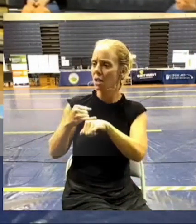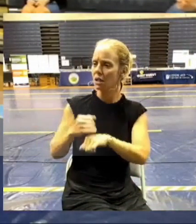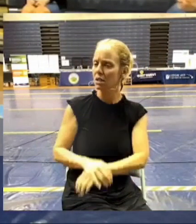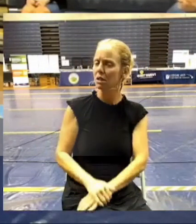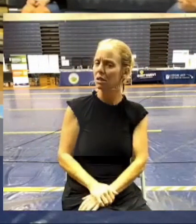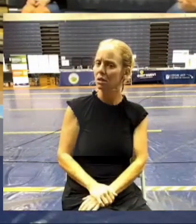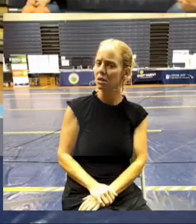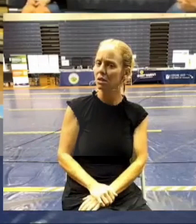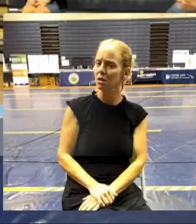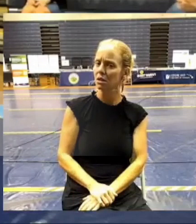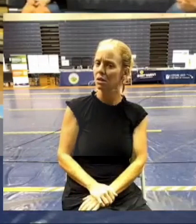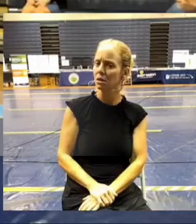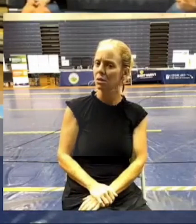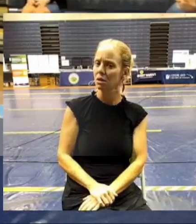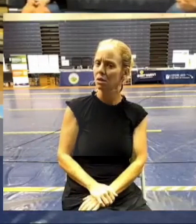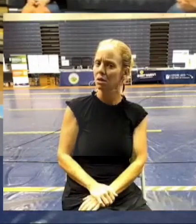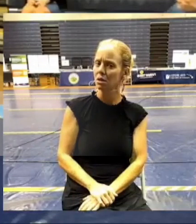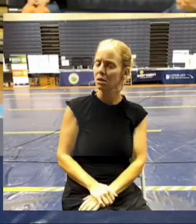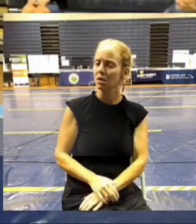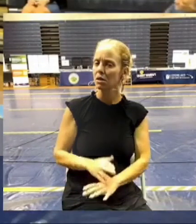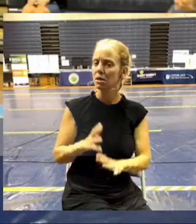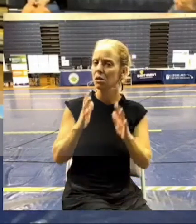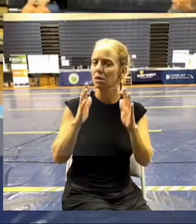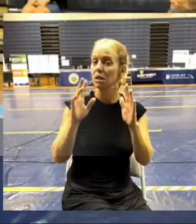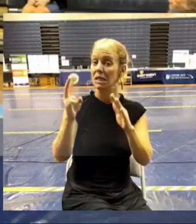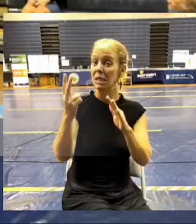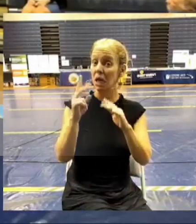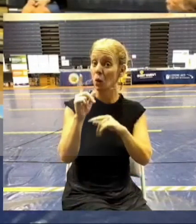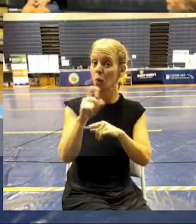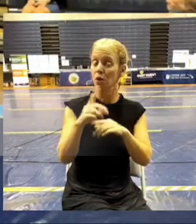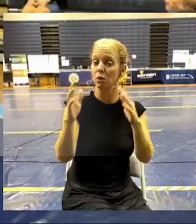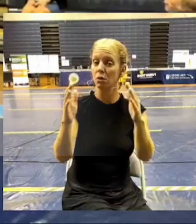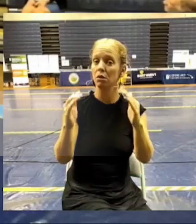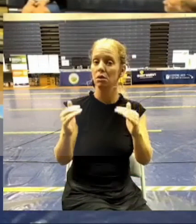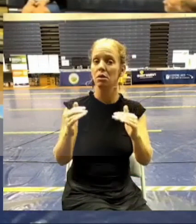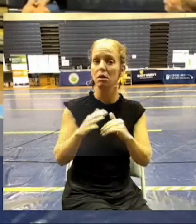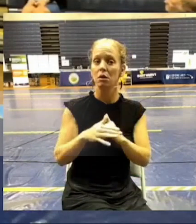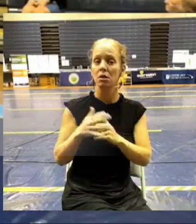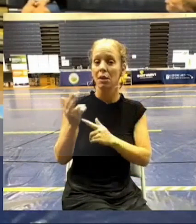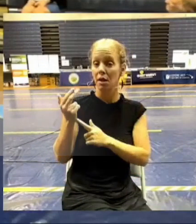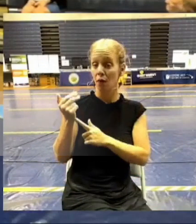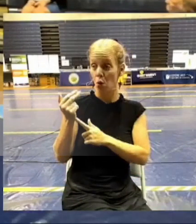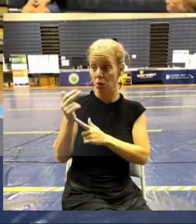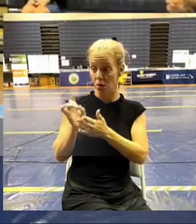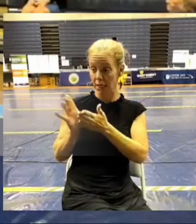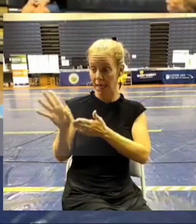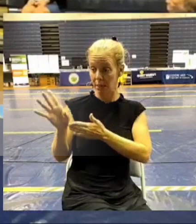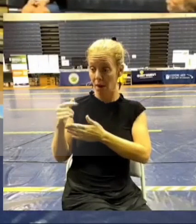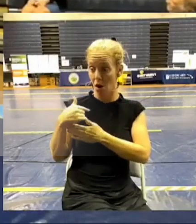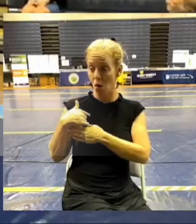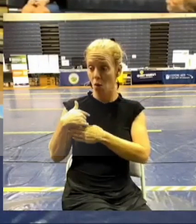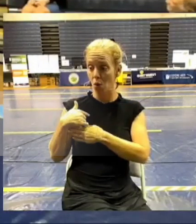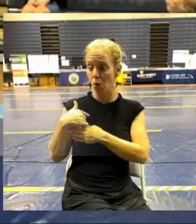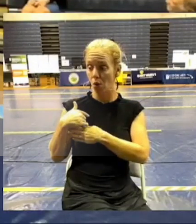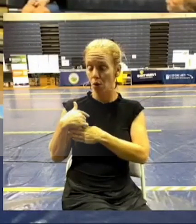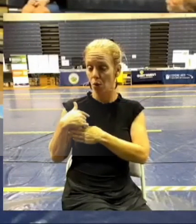That's a little suggestion. And second, if the hotel kicked me out of